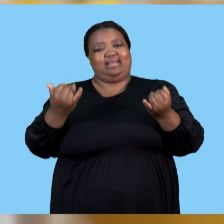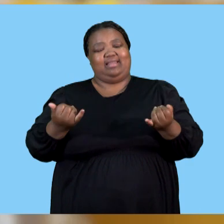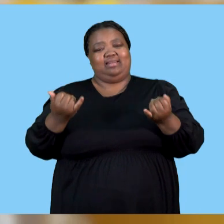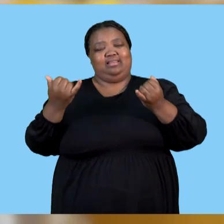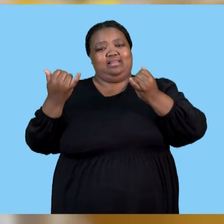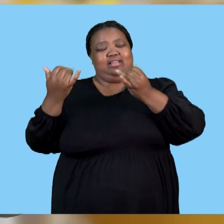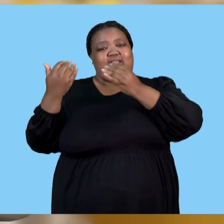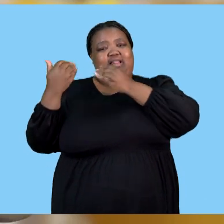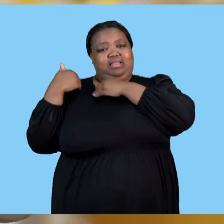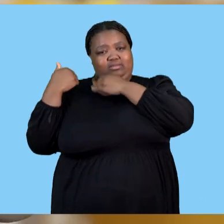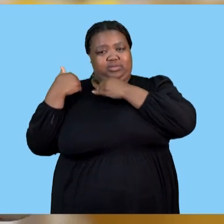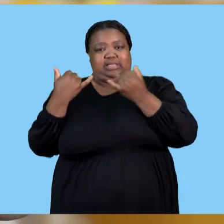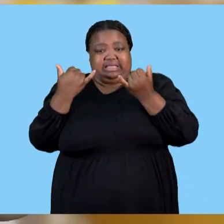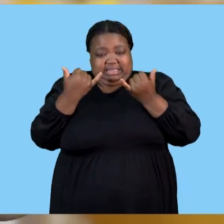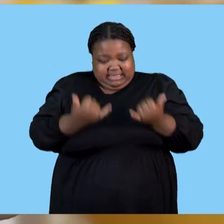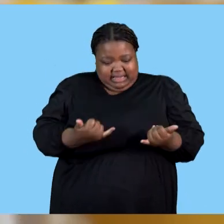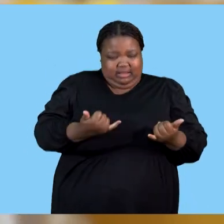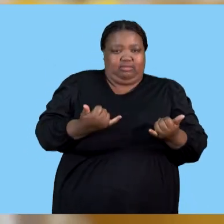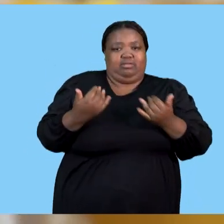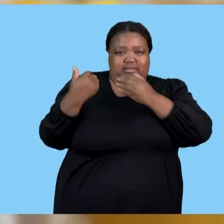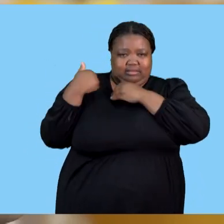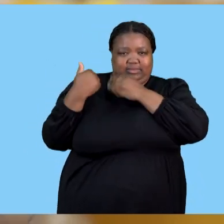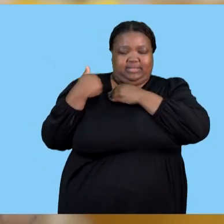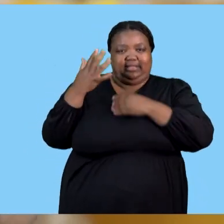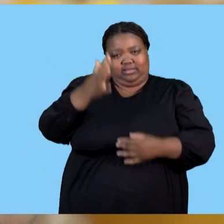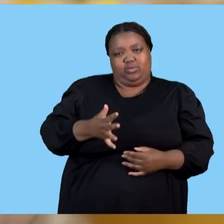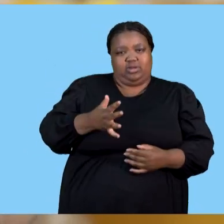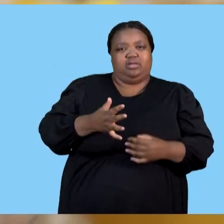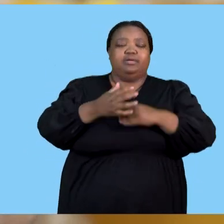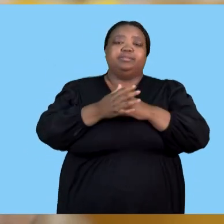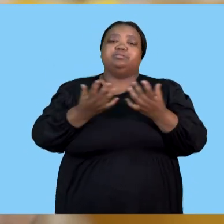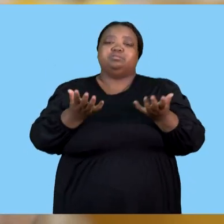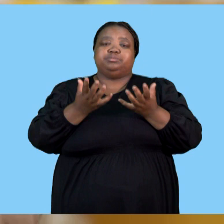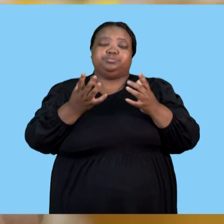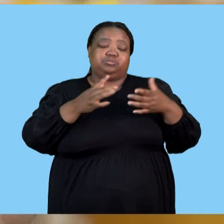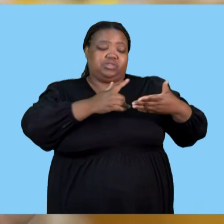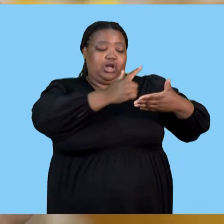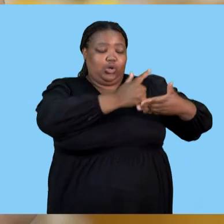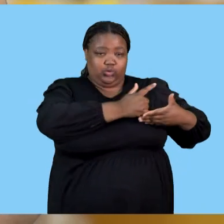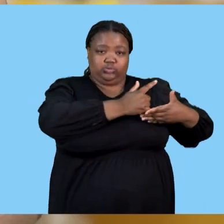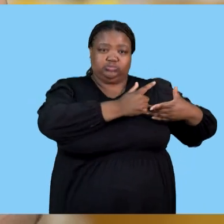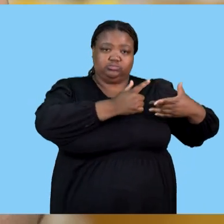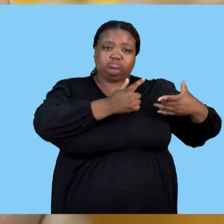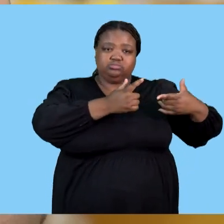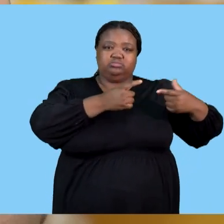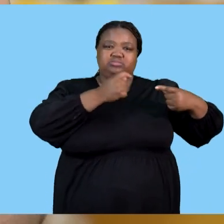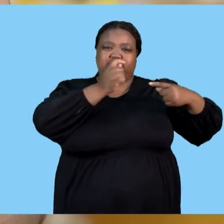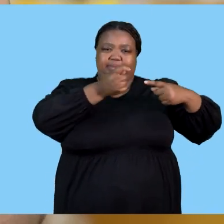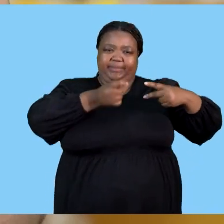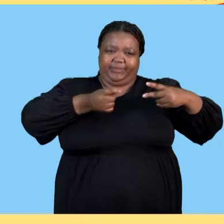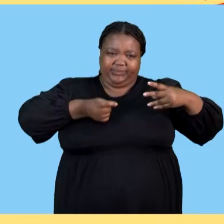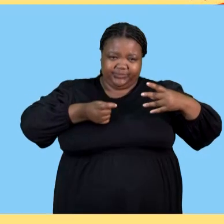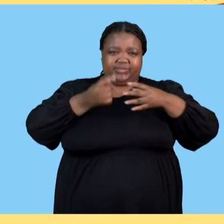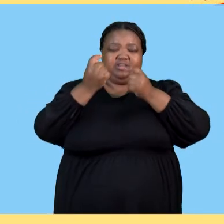a non-current liability and becomes a current liability. So the part of the